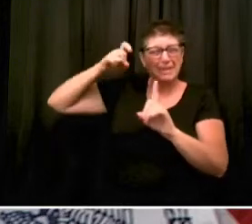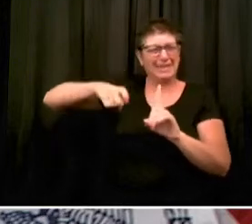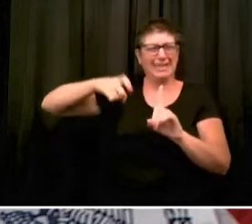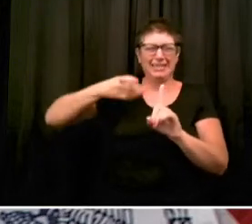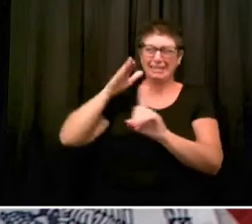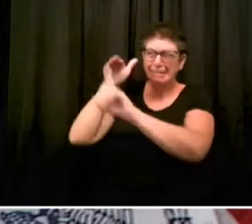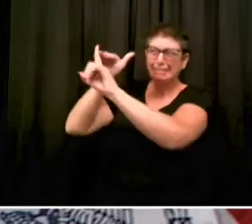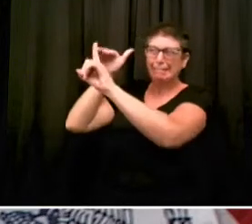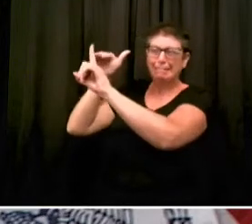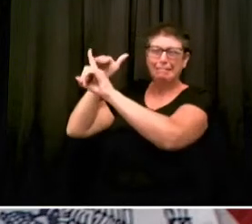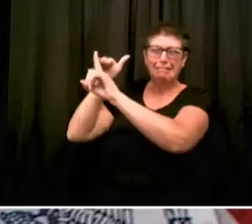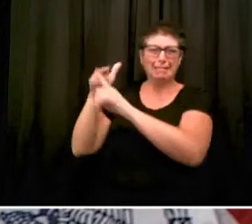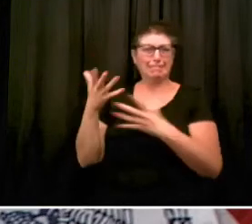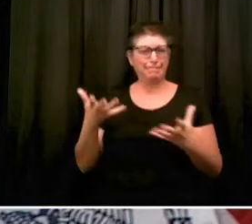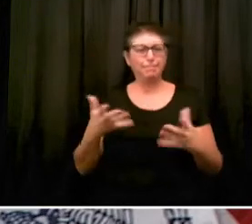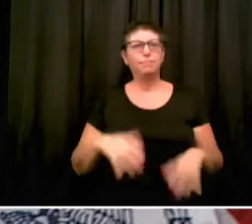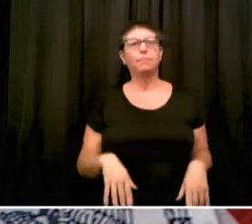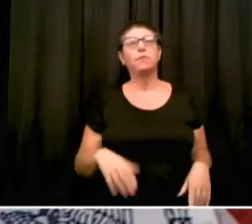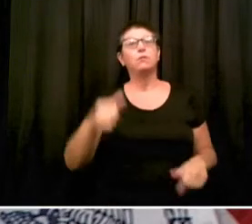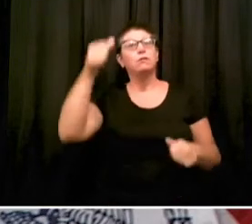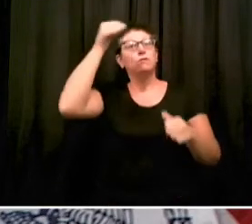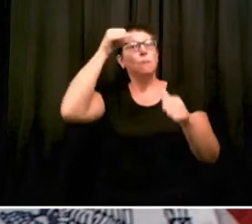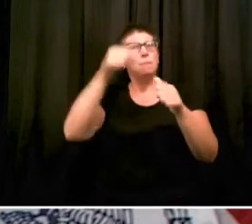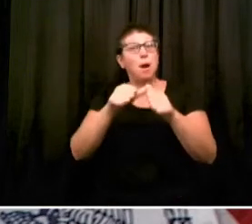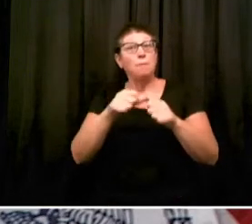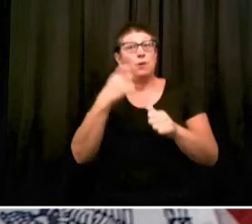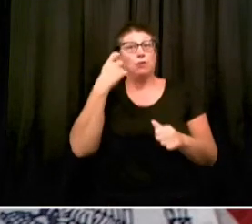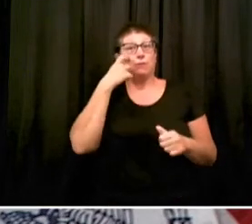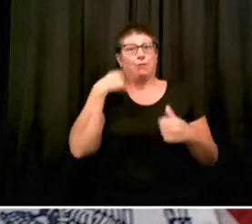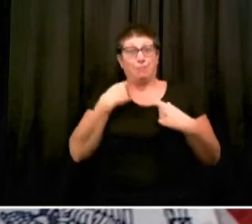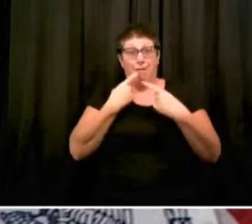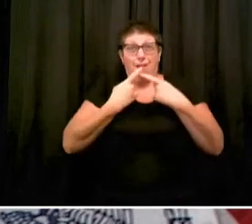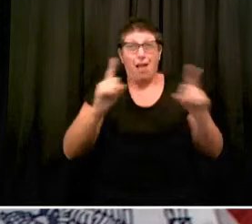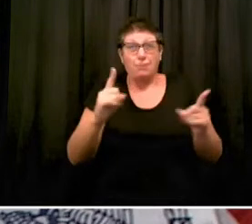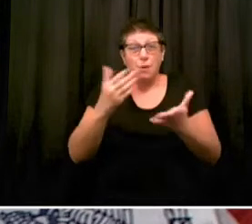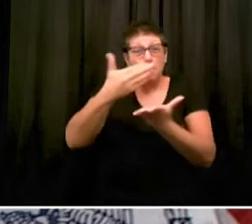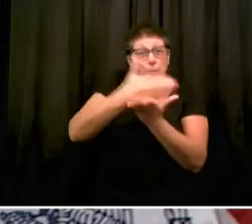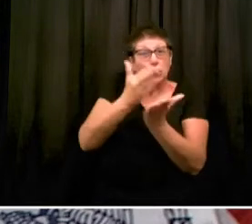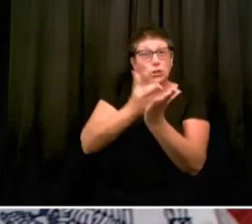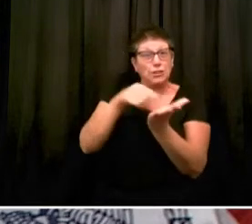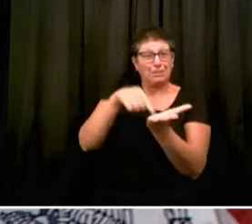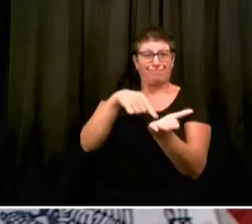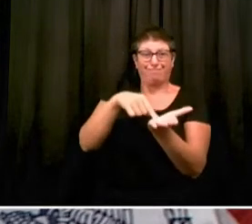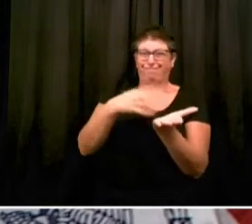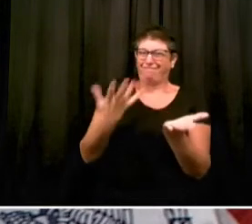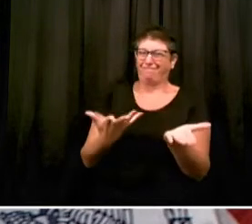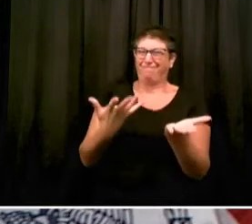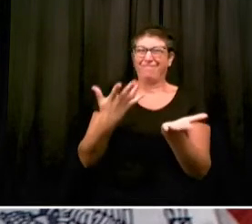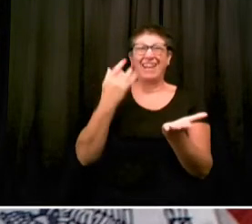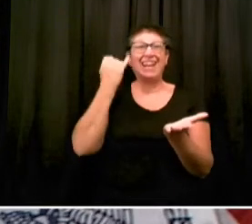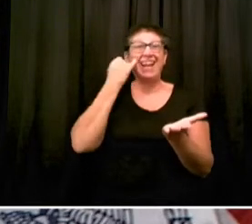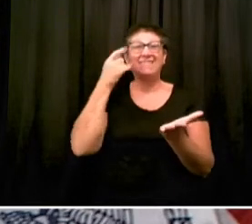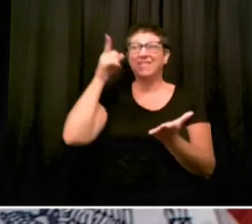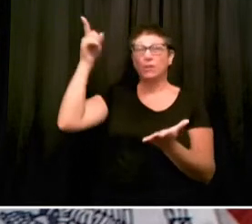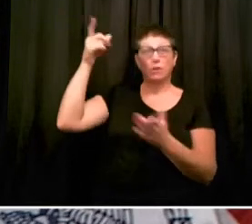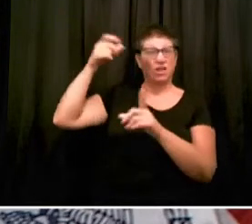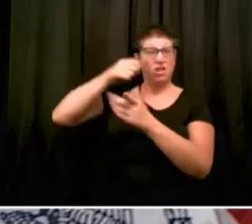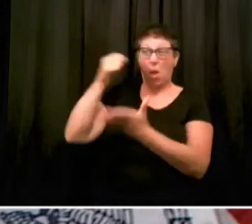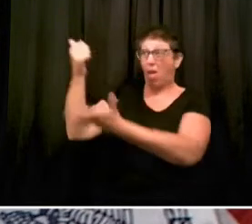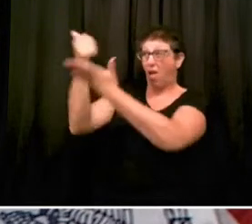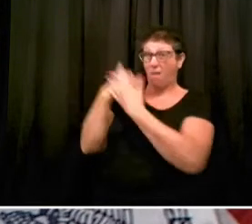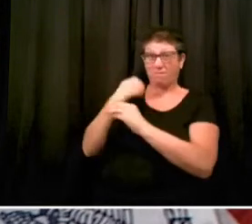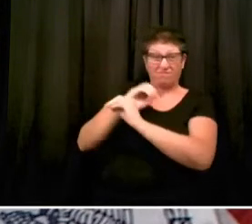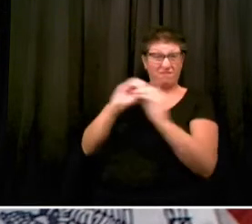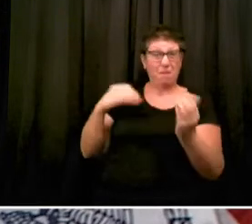we really don't want to do, which is widespread layoffs of city workers, which would literally take us in the wrong direction. It'd be horrible